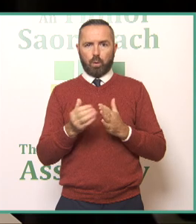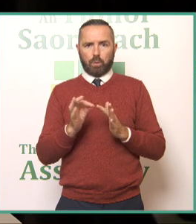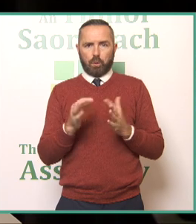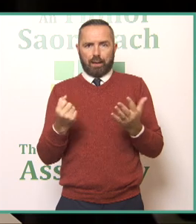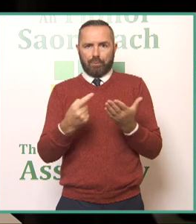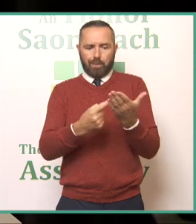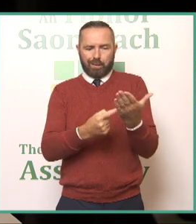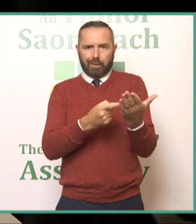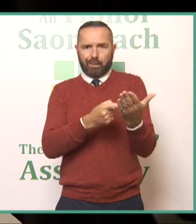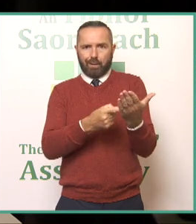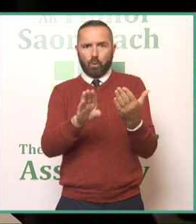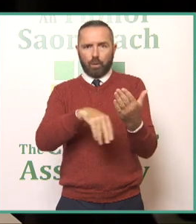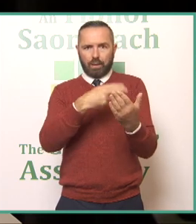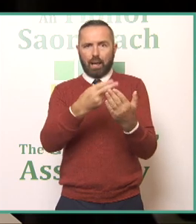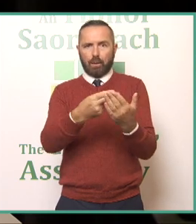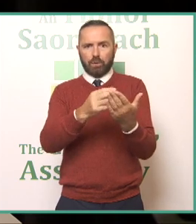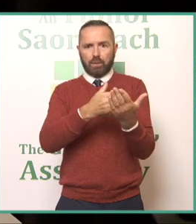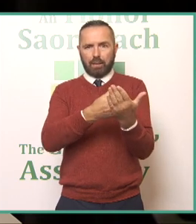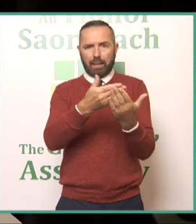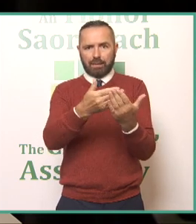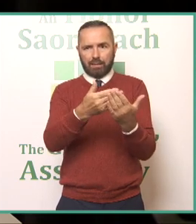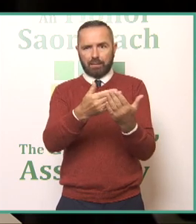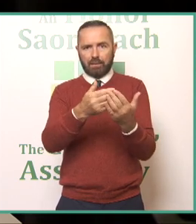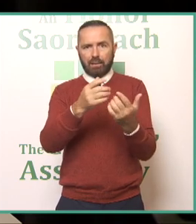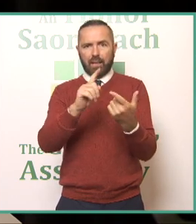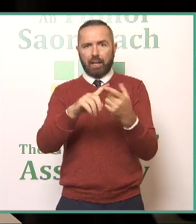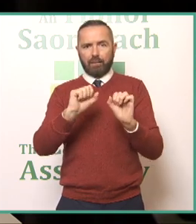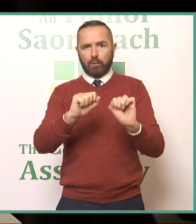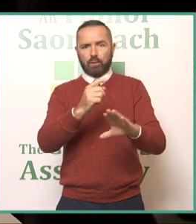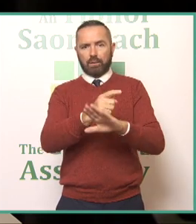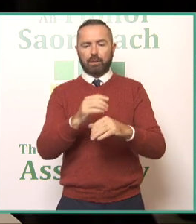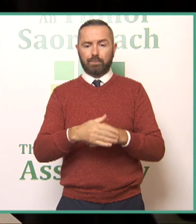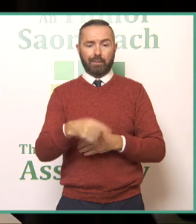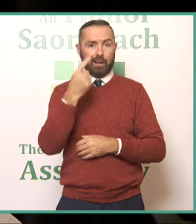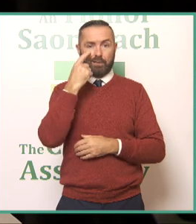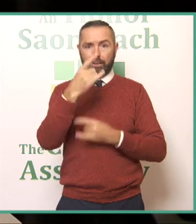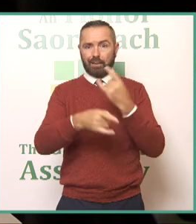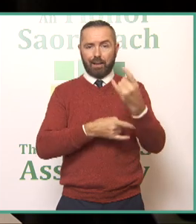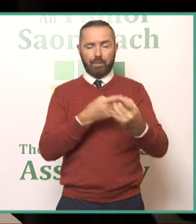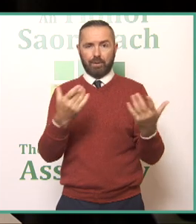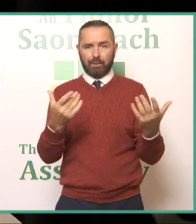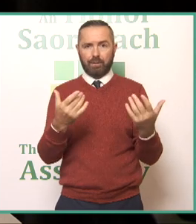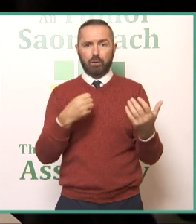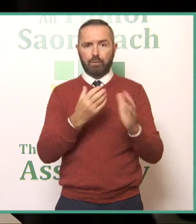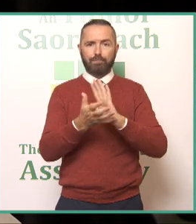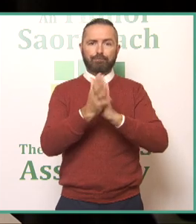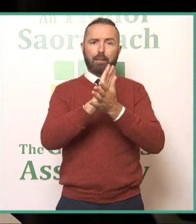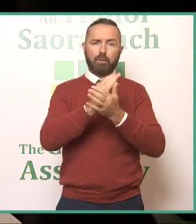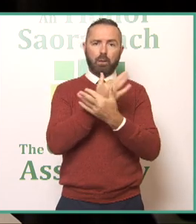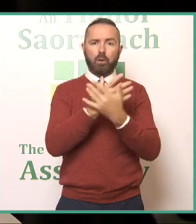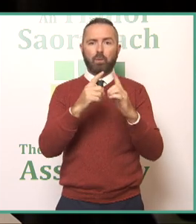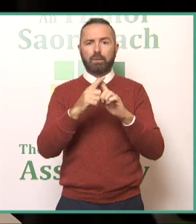and in having legislation when you do not enforce it. And I've seen that to the detriment of many